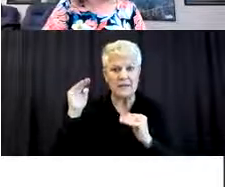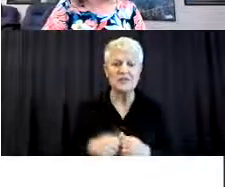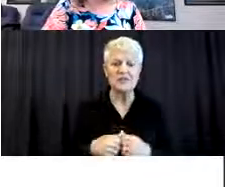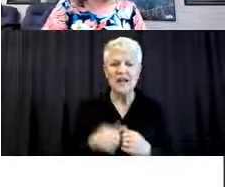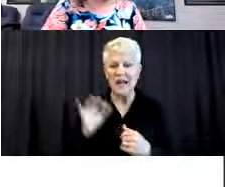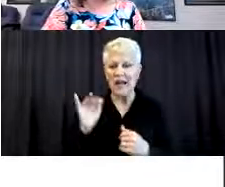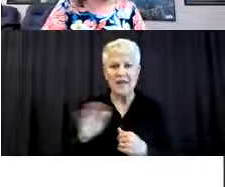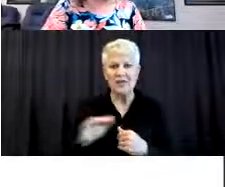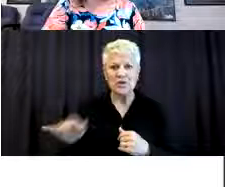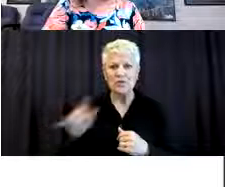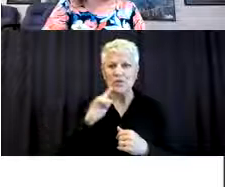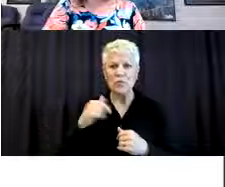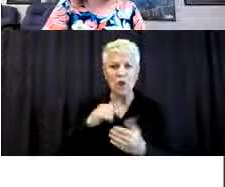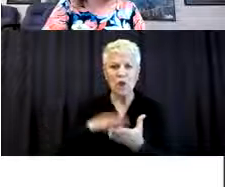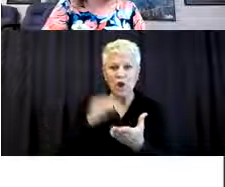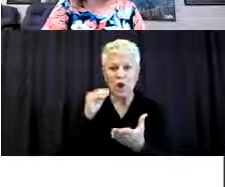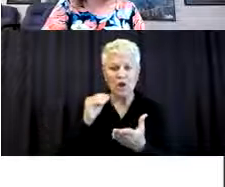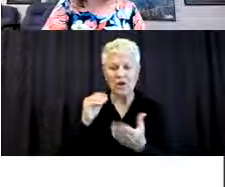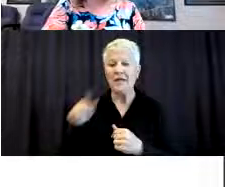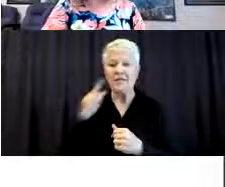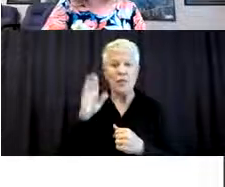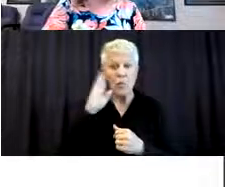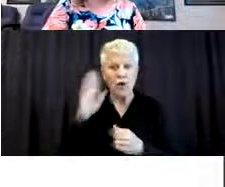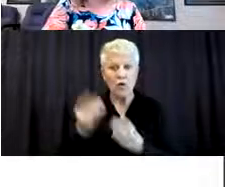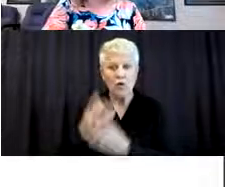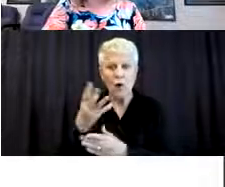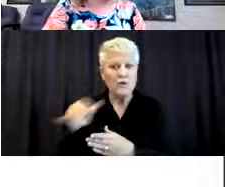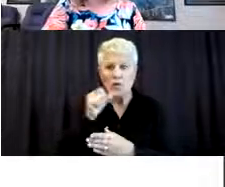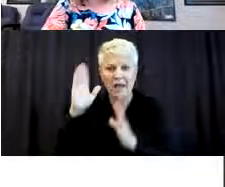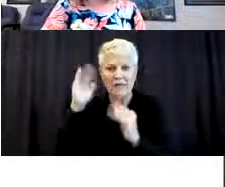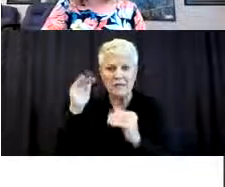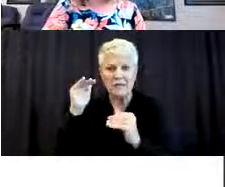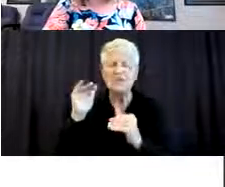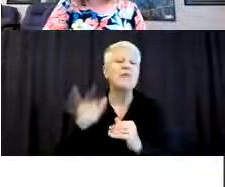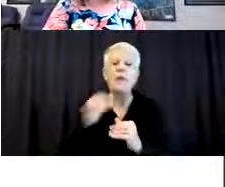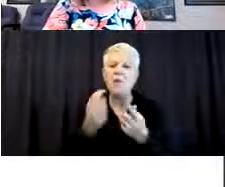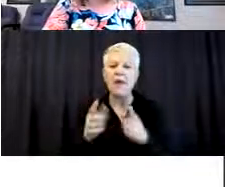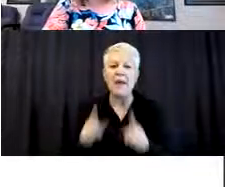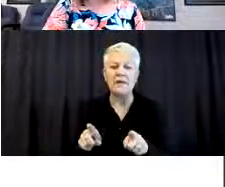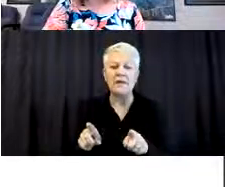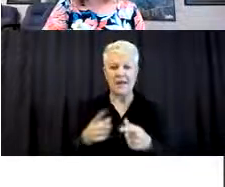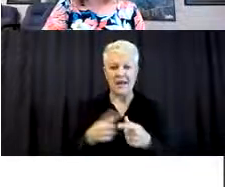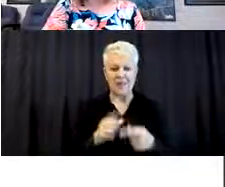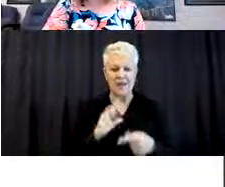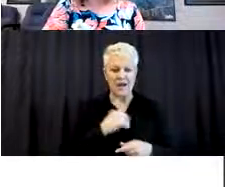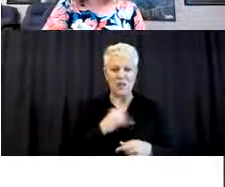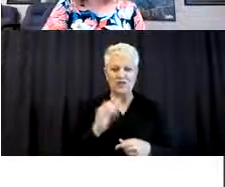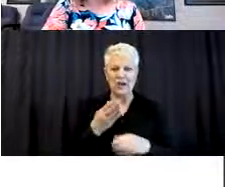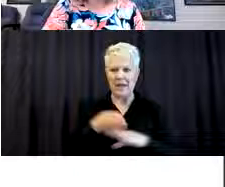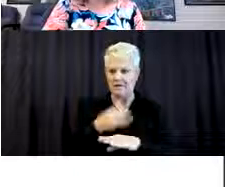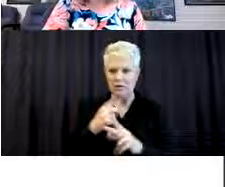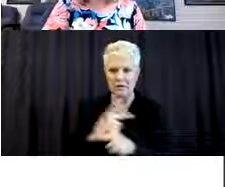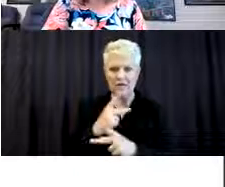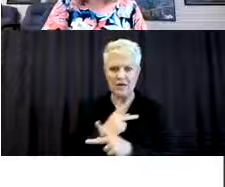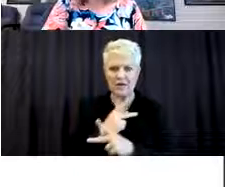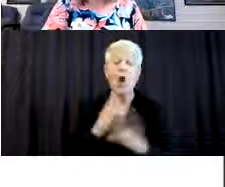that children are going to learn and children are going to grow, it won't happen. And then our job is, once we figure out,